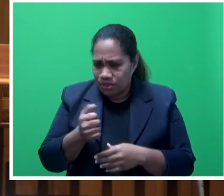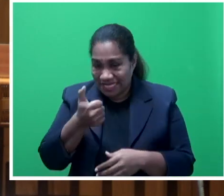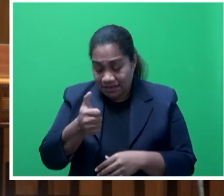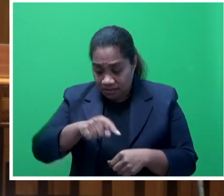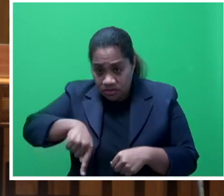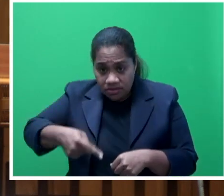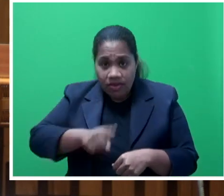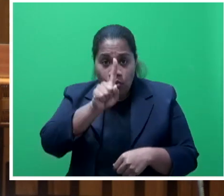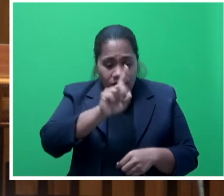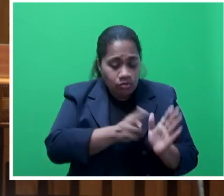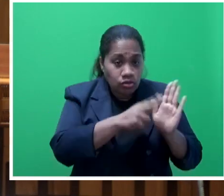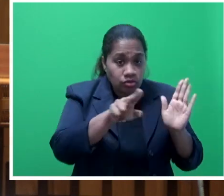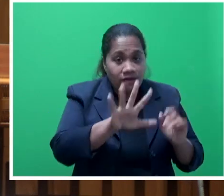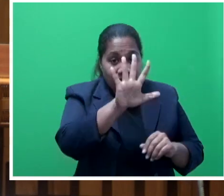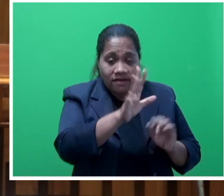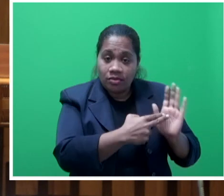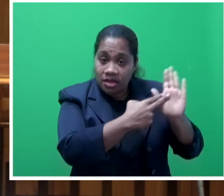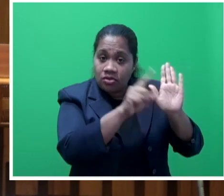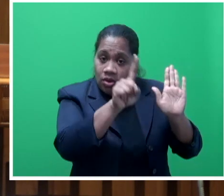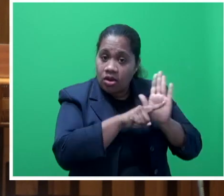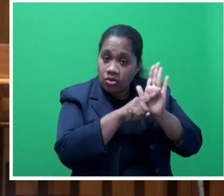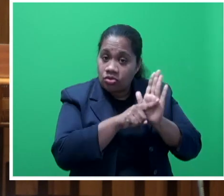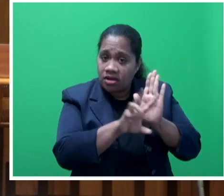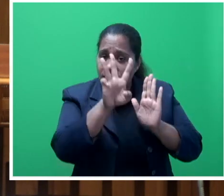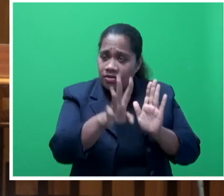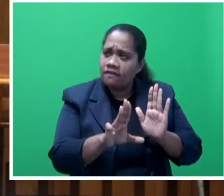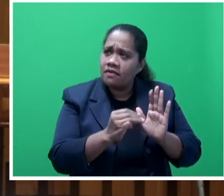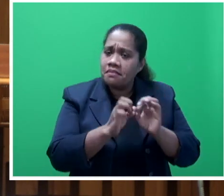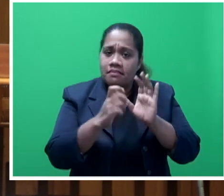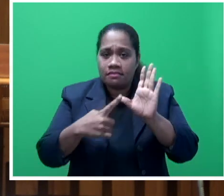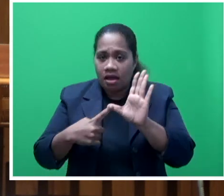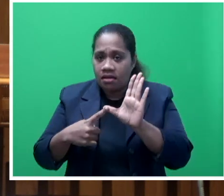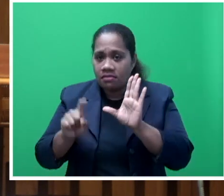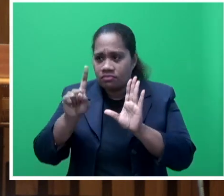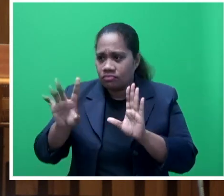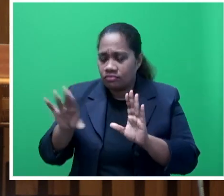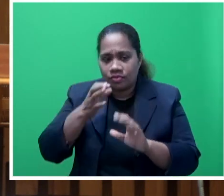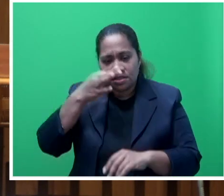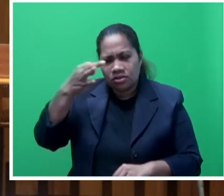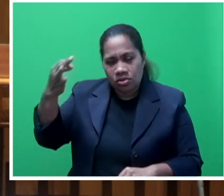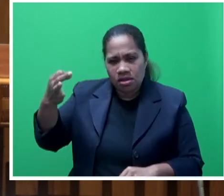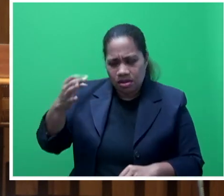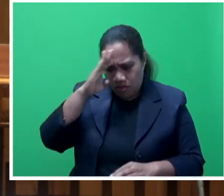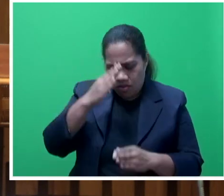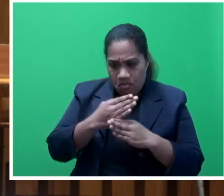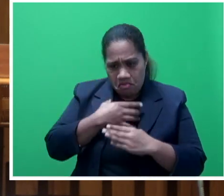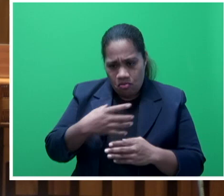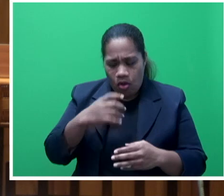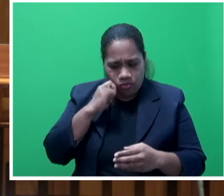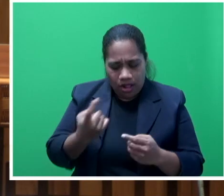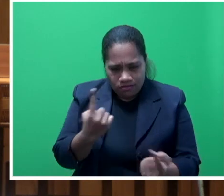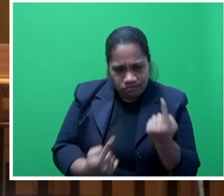Nosori, 5 from Nandi, 1 from Lautoka, 3 from Ba, and 1 from Singatoka. And hopefully more will come on board. There were